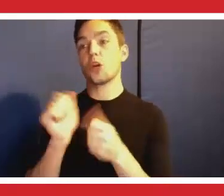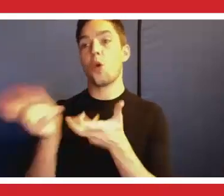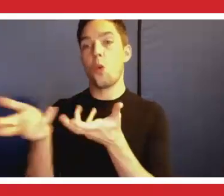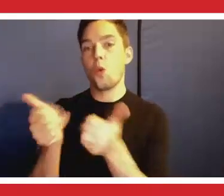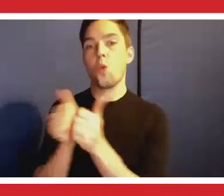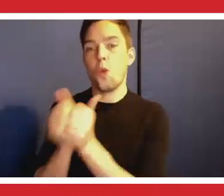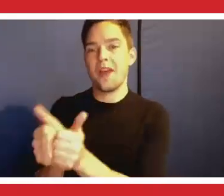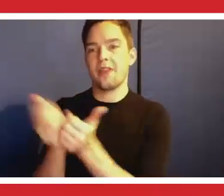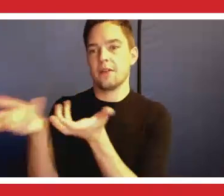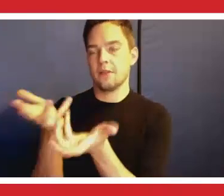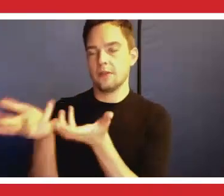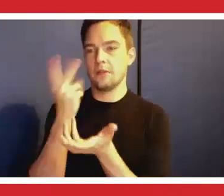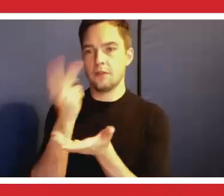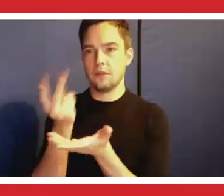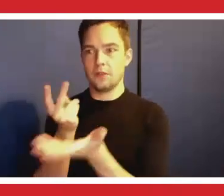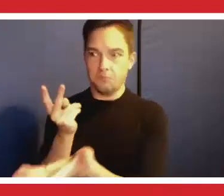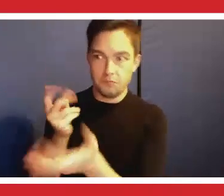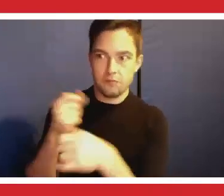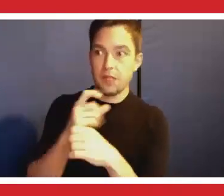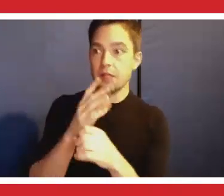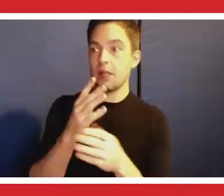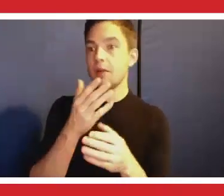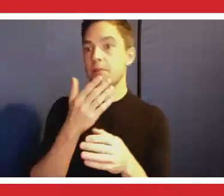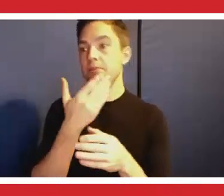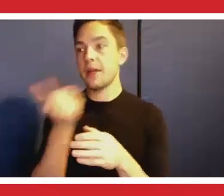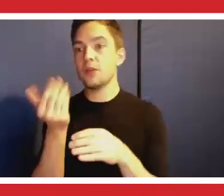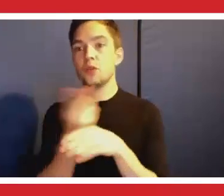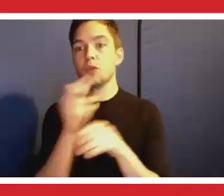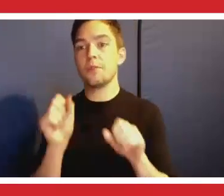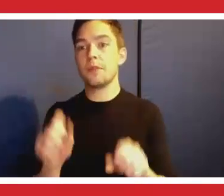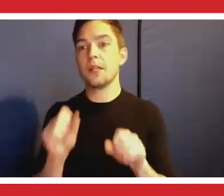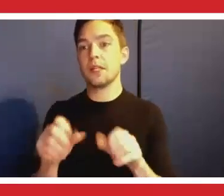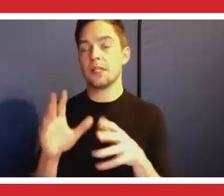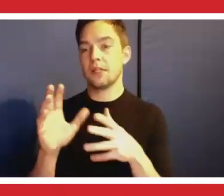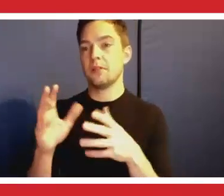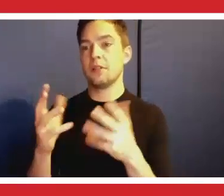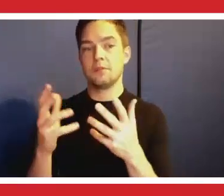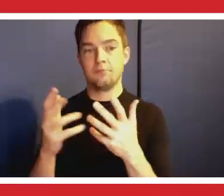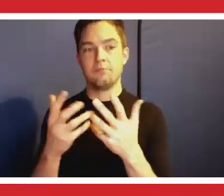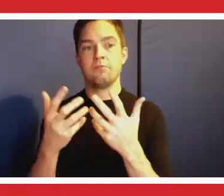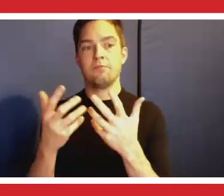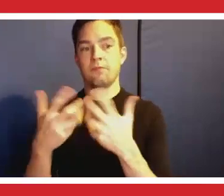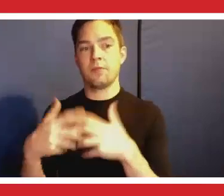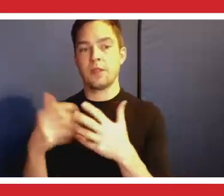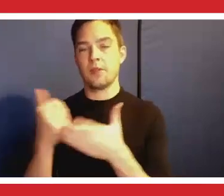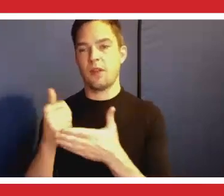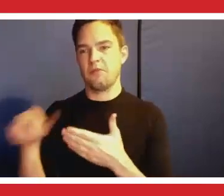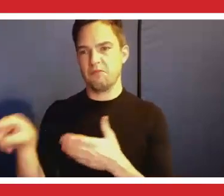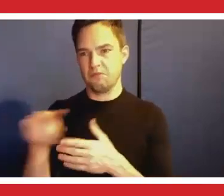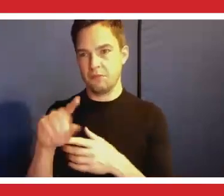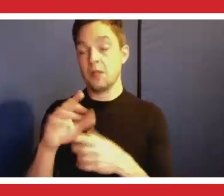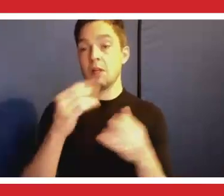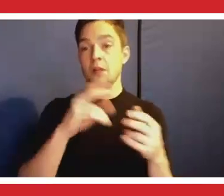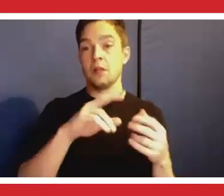and see that they are making the best use of this digital resource and design them in their way. Second is we have to